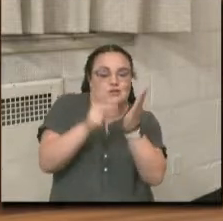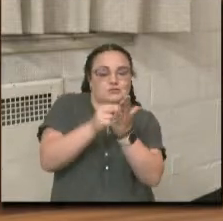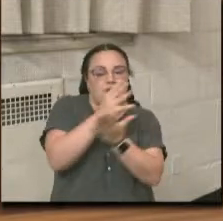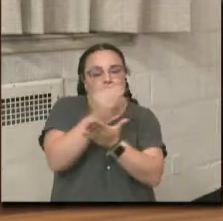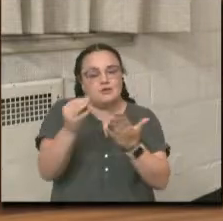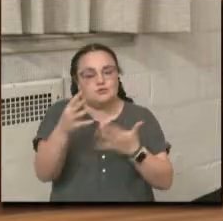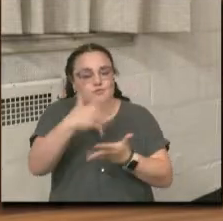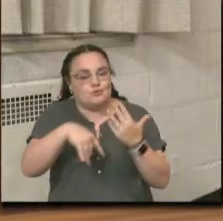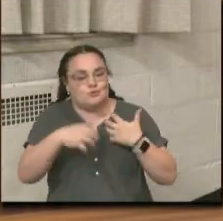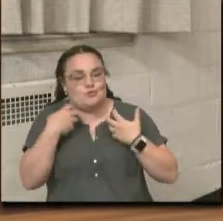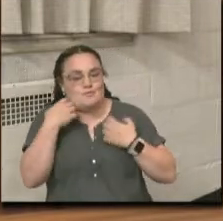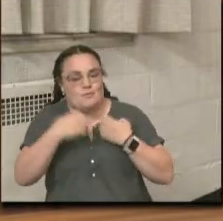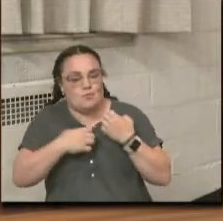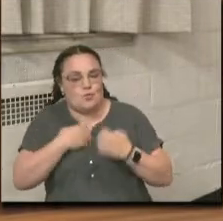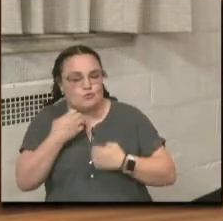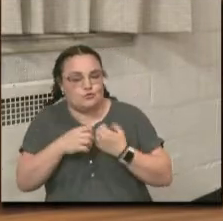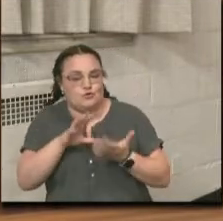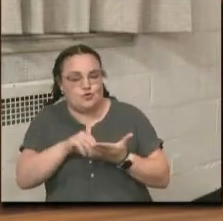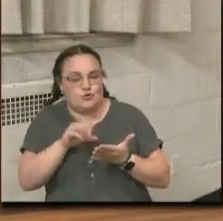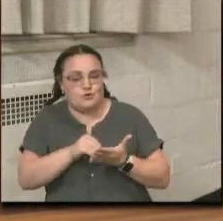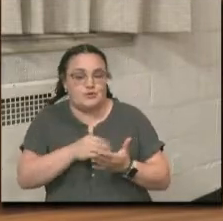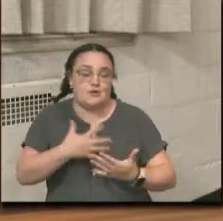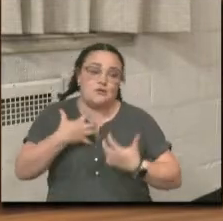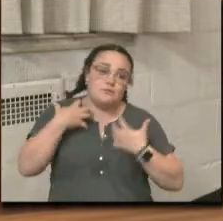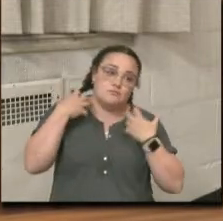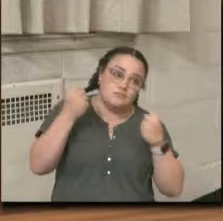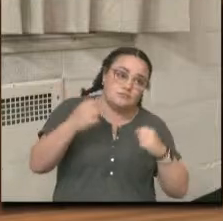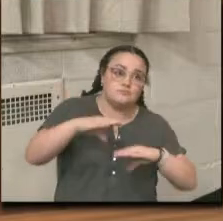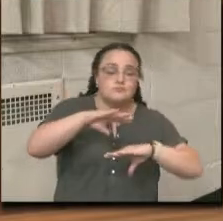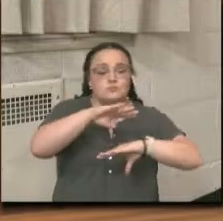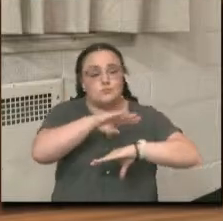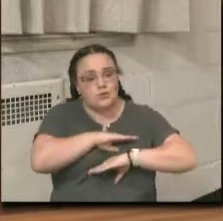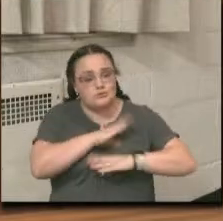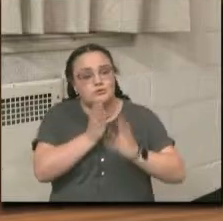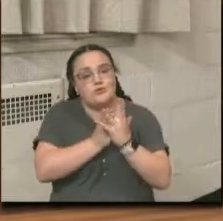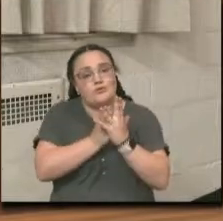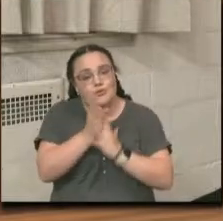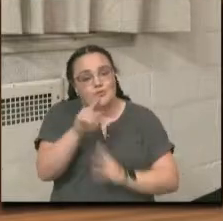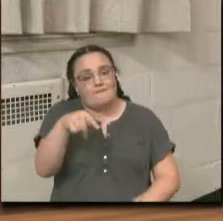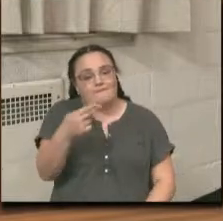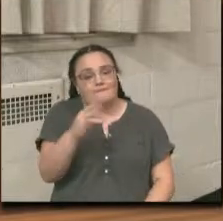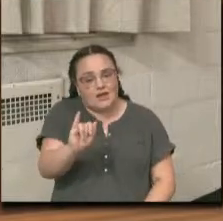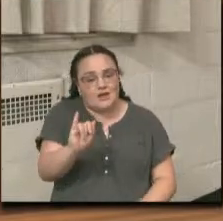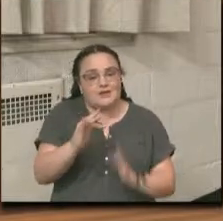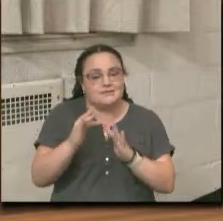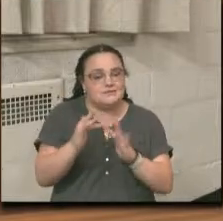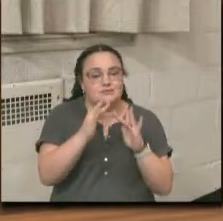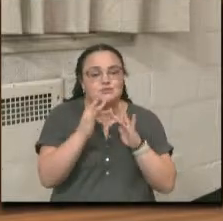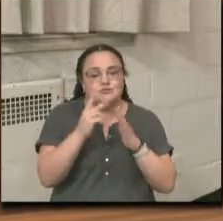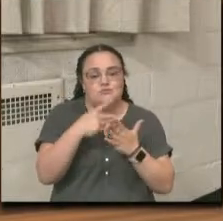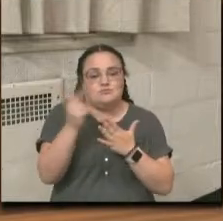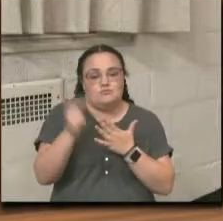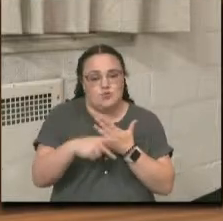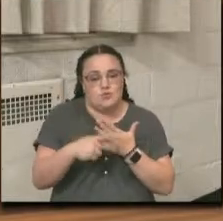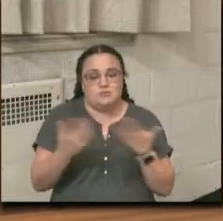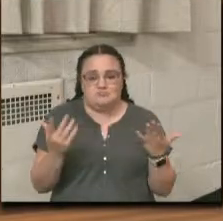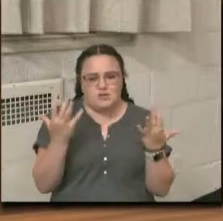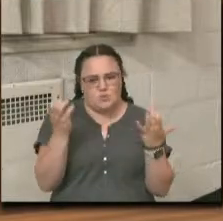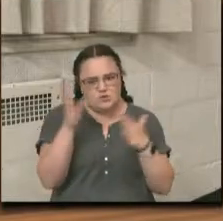emotional learning, wellness, and career education through EverFi digital programs. Madam Chair, that